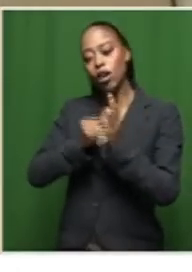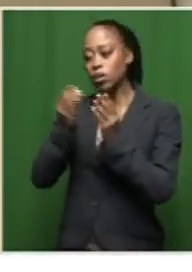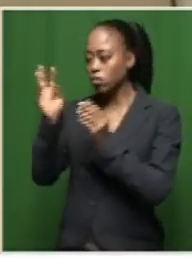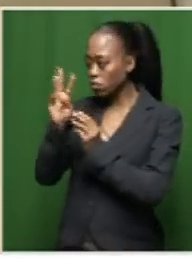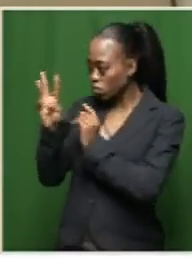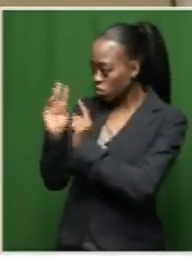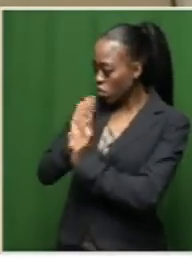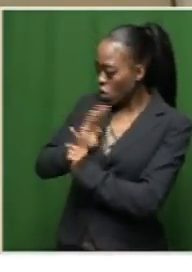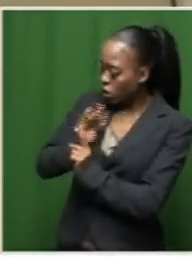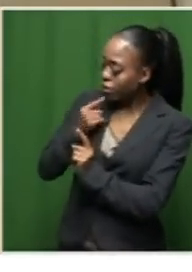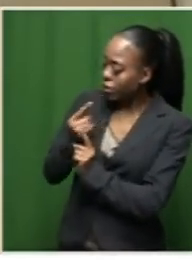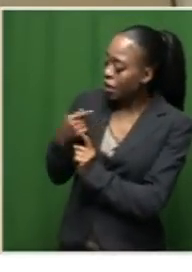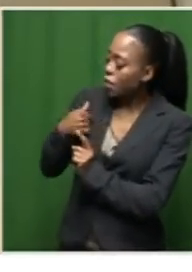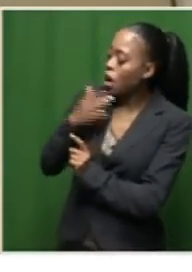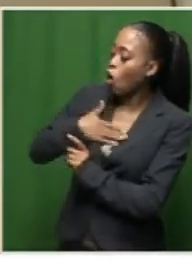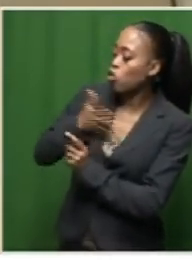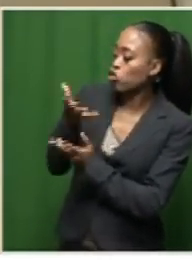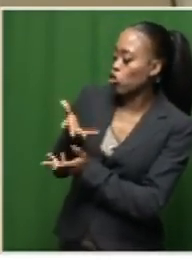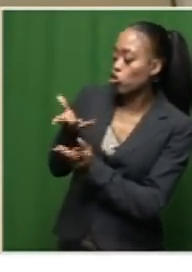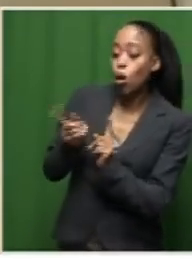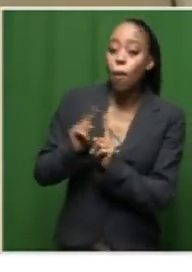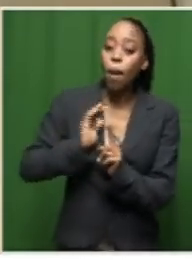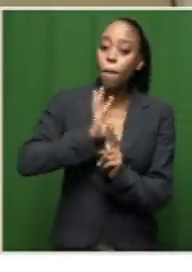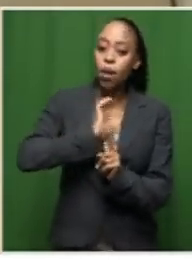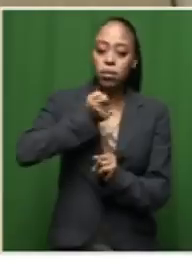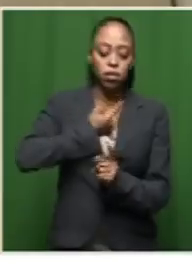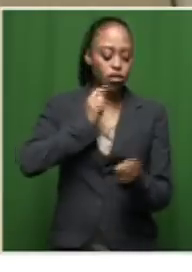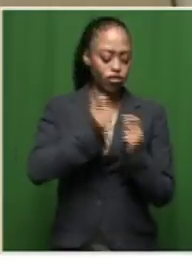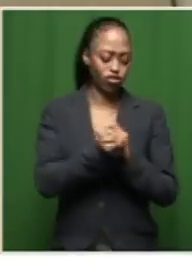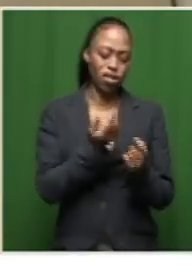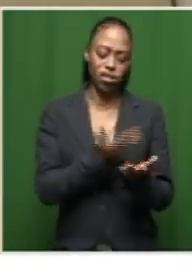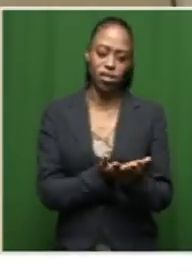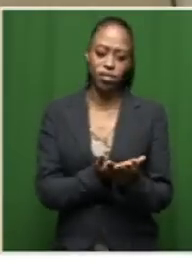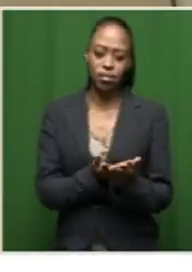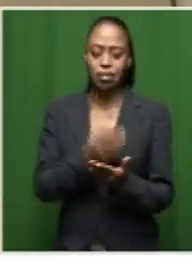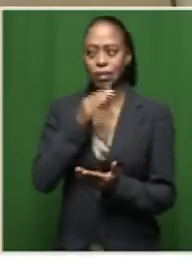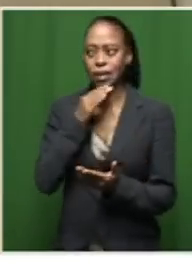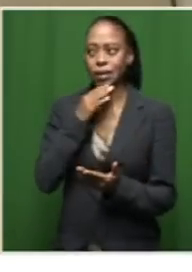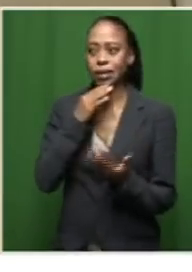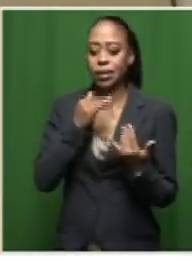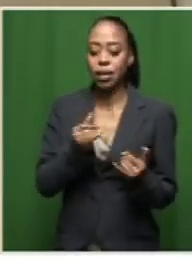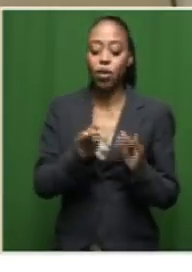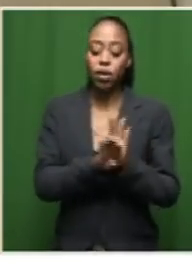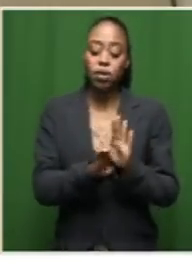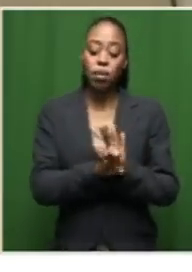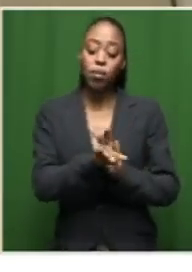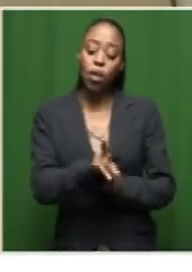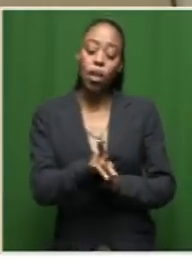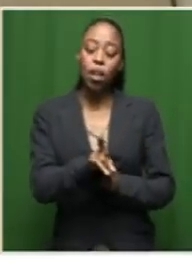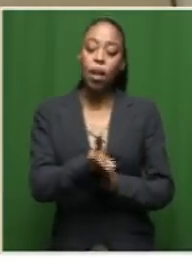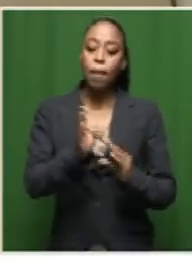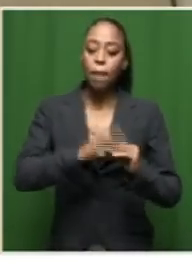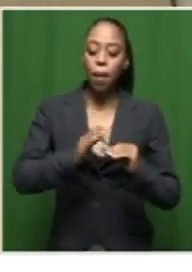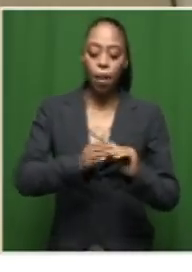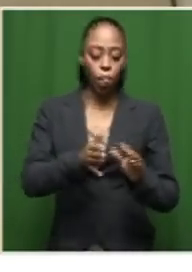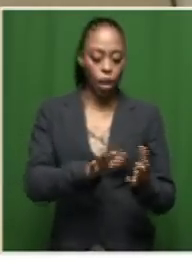board to say, these are my wishes, but the board is not bound by that. So you find that in most instances, when a pension fund